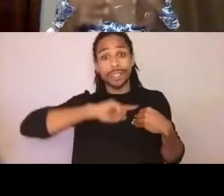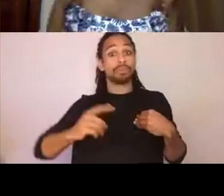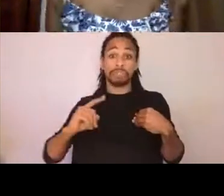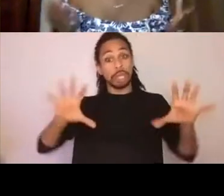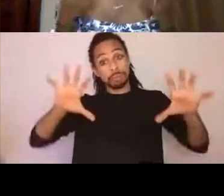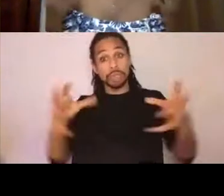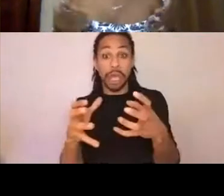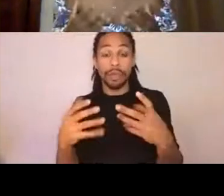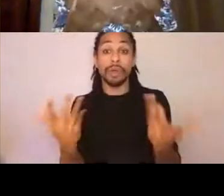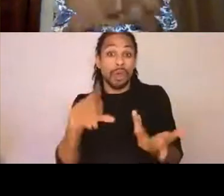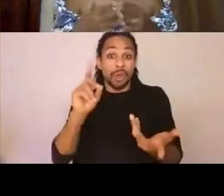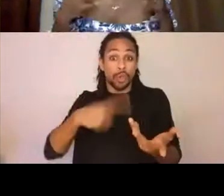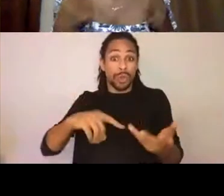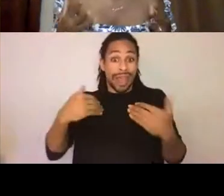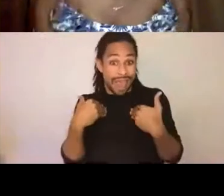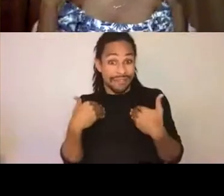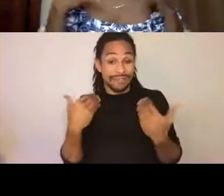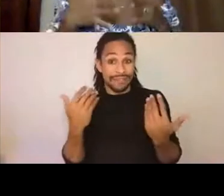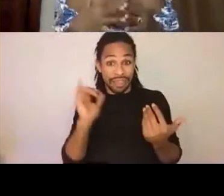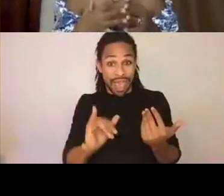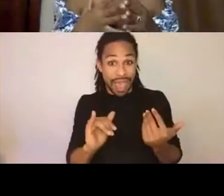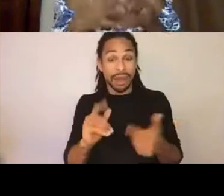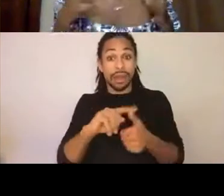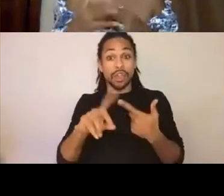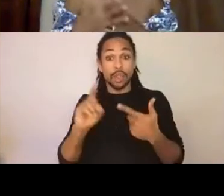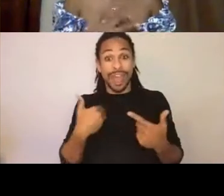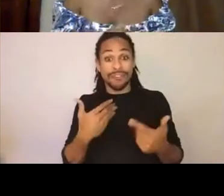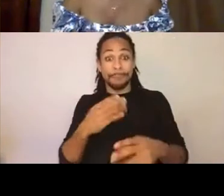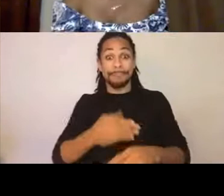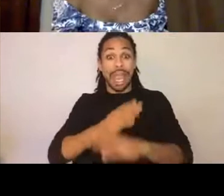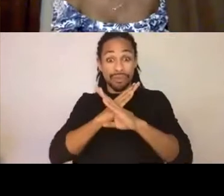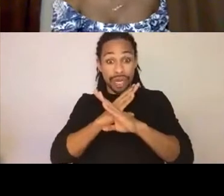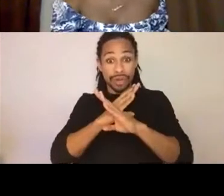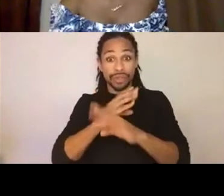entrance, and are we allowed to fail up in our attempt to come together?